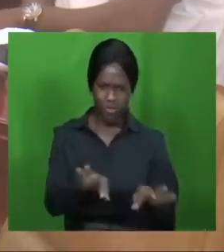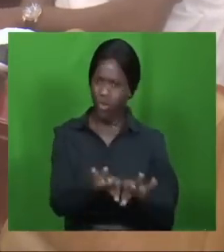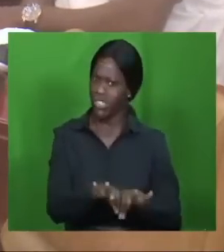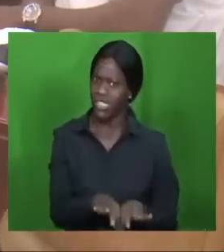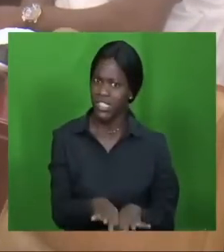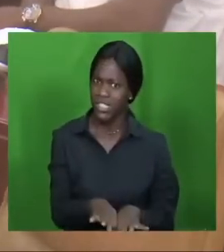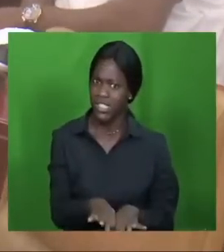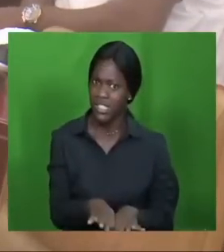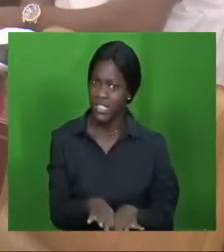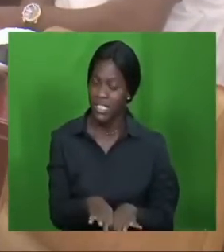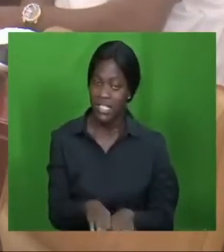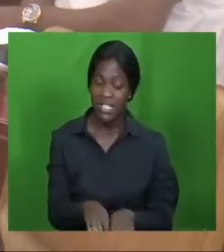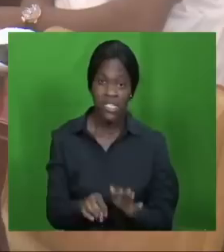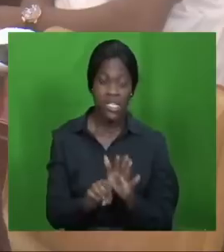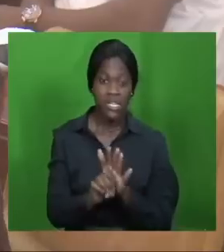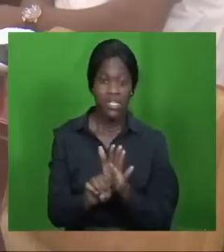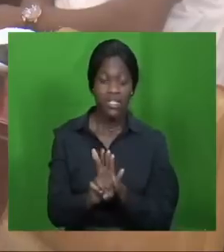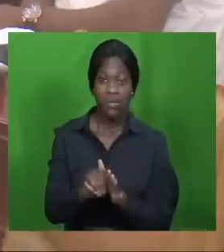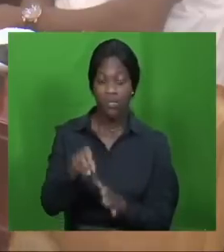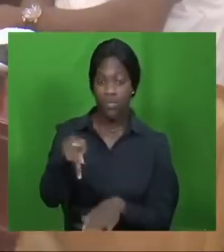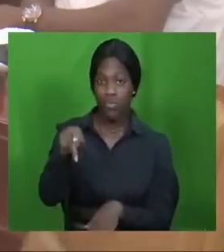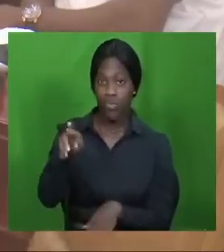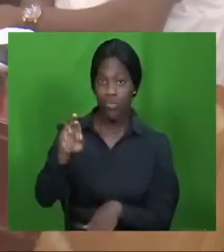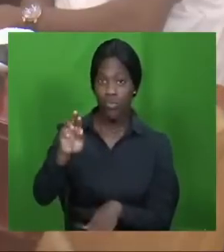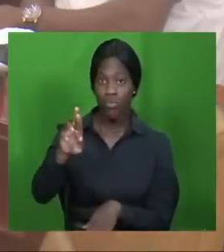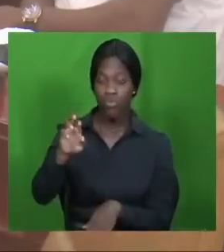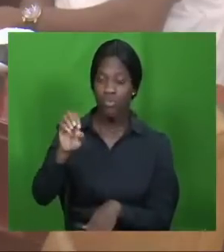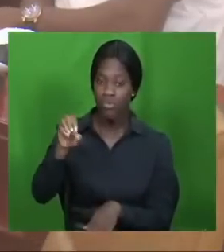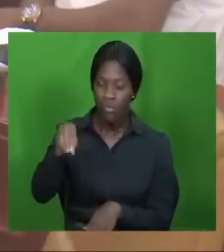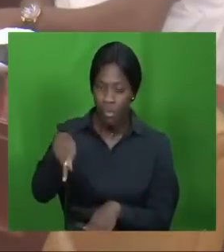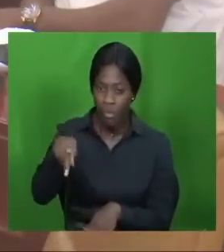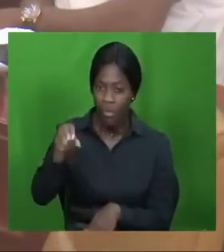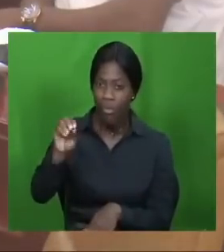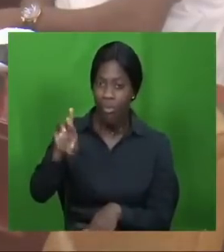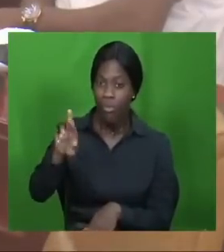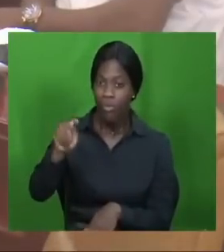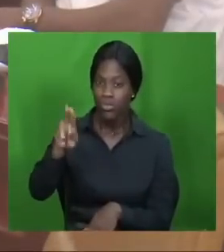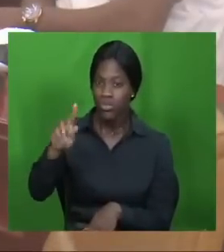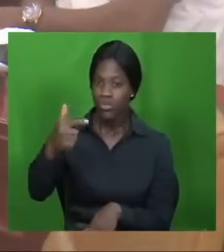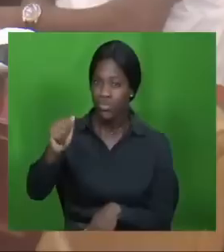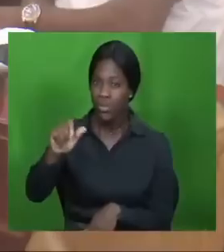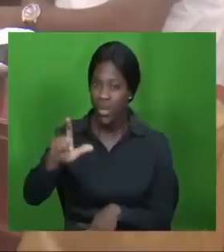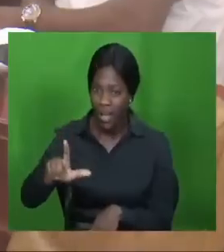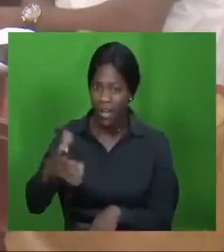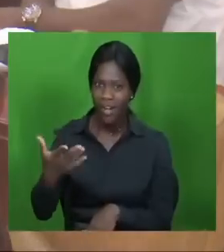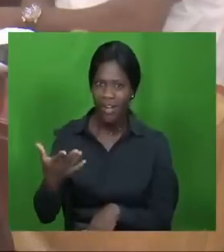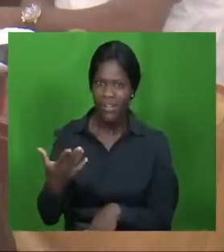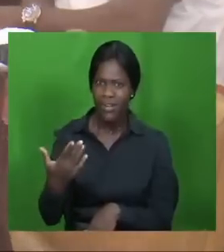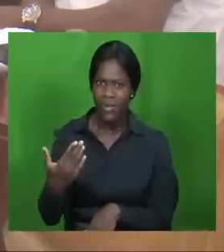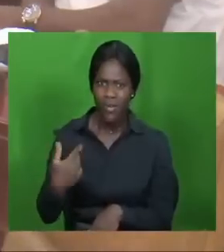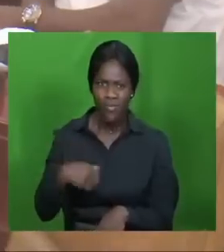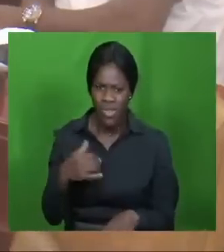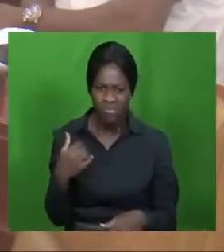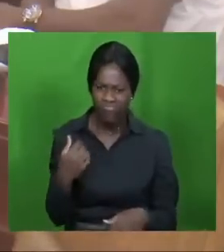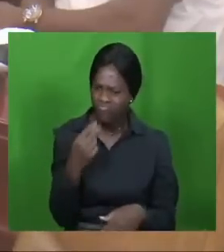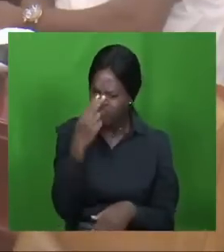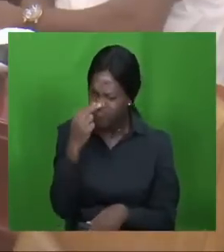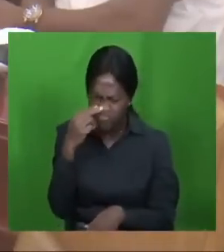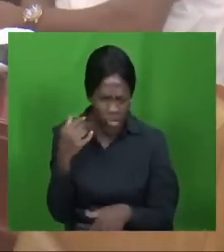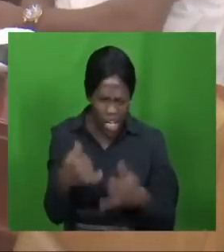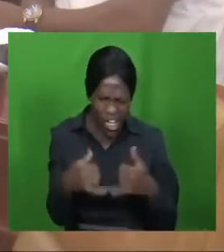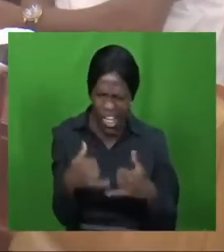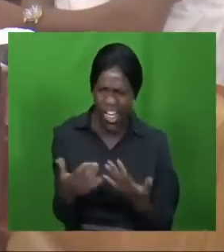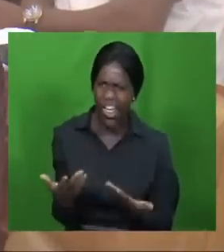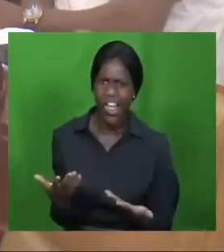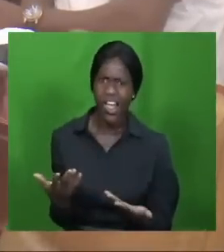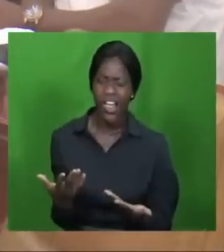Against Portugal, we spent half of the time playing at our half and allowing the other opportunity to run down on us. Even